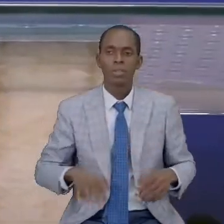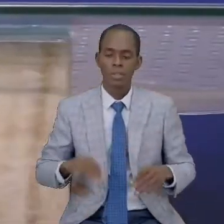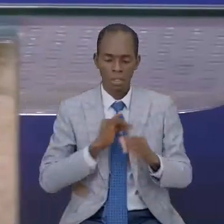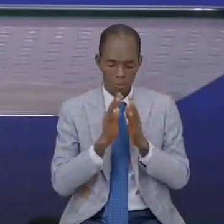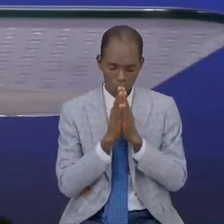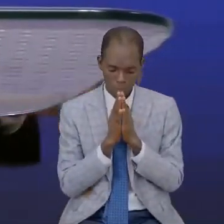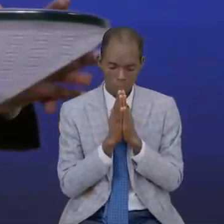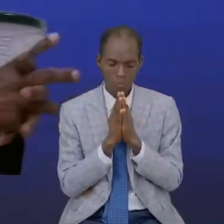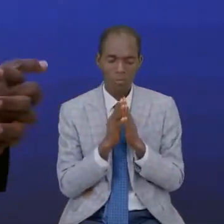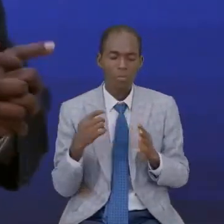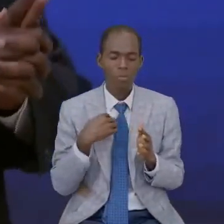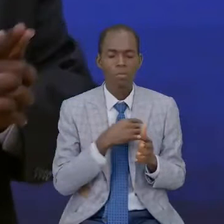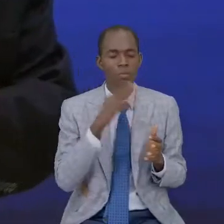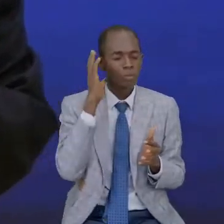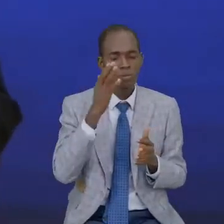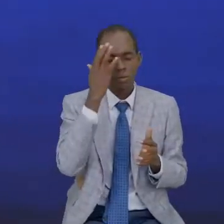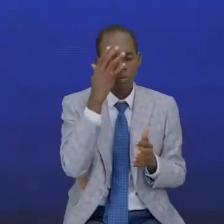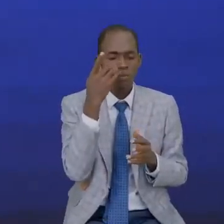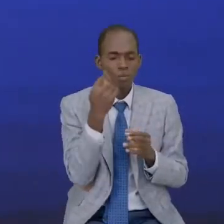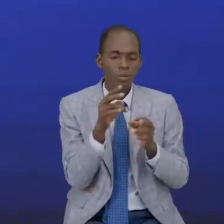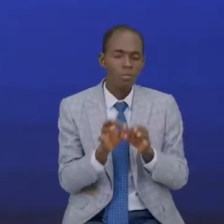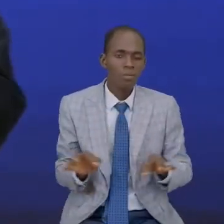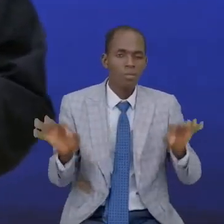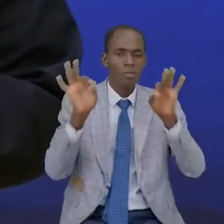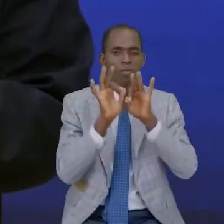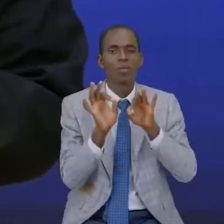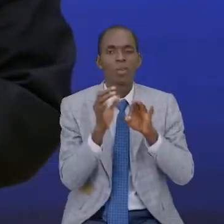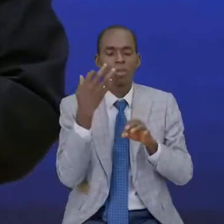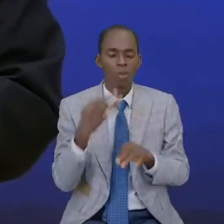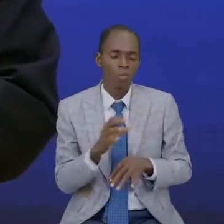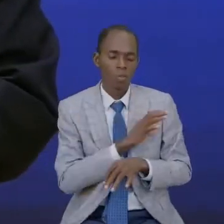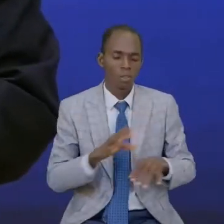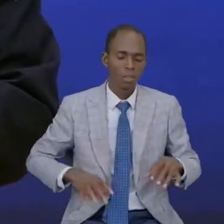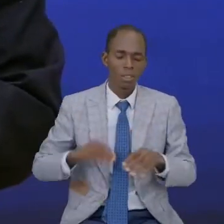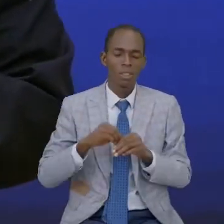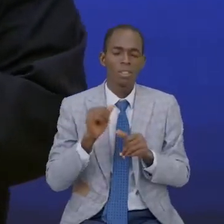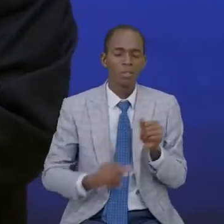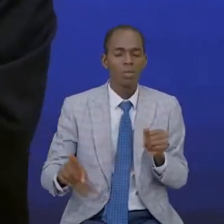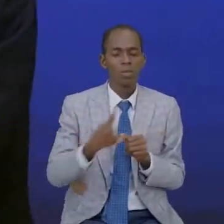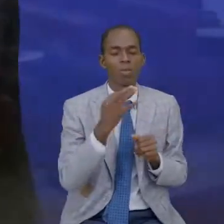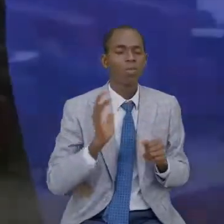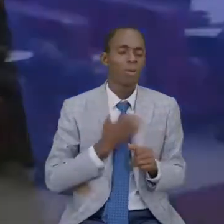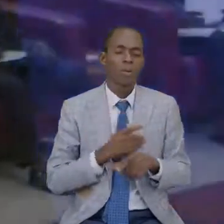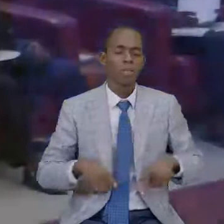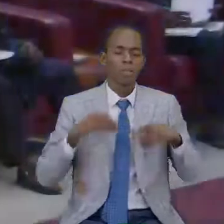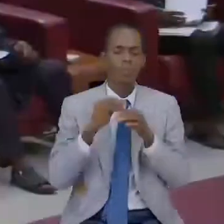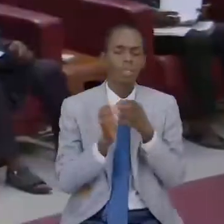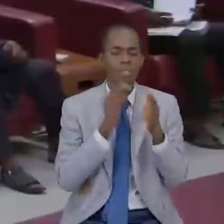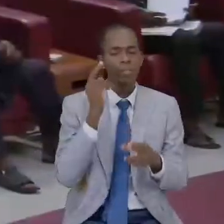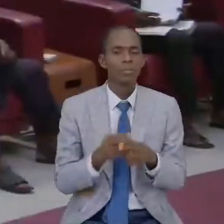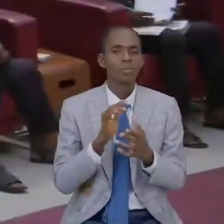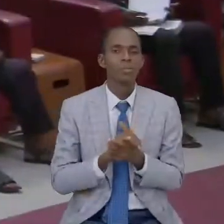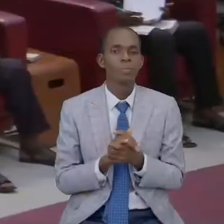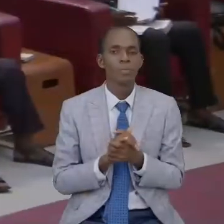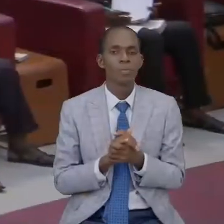Christ. I pray we'll know the value and the treasure of Christ in every one of our lives, in Jesus'